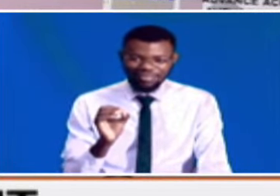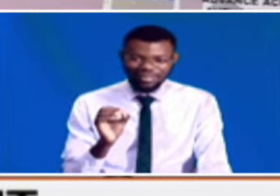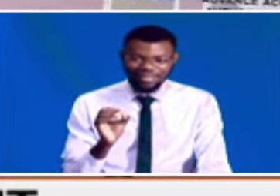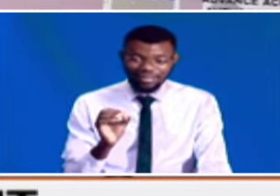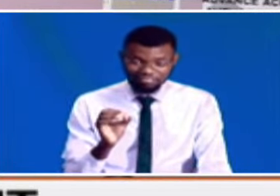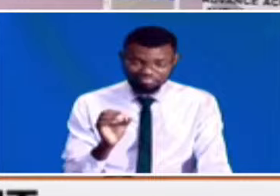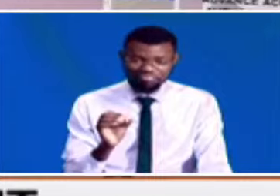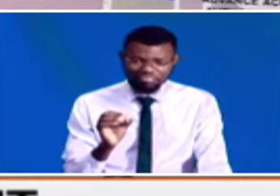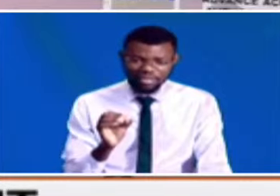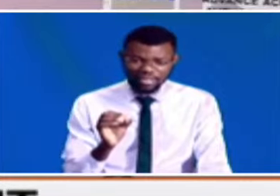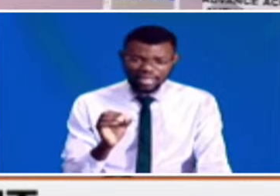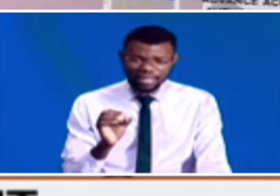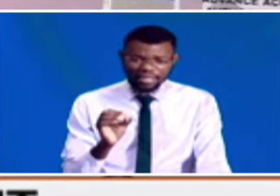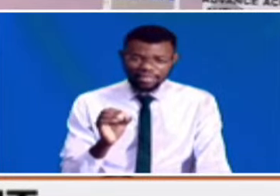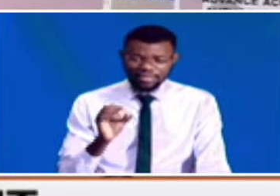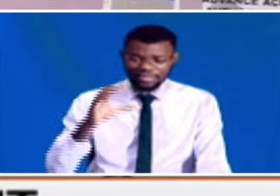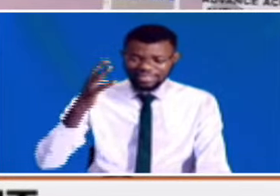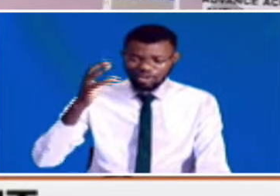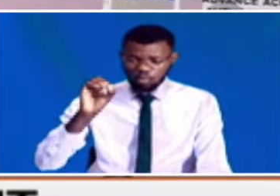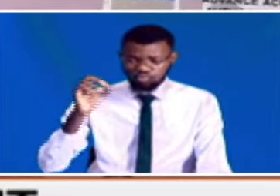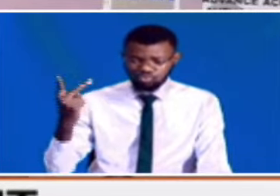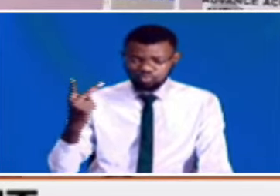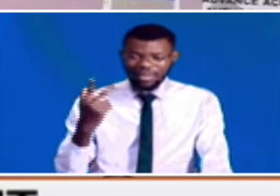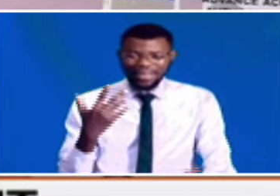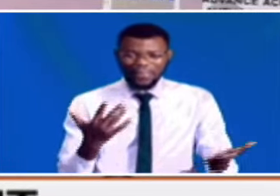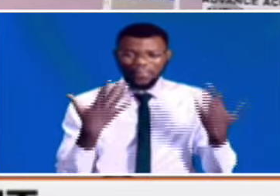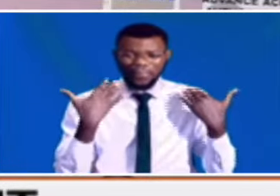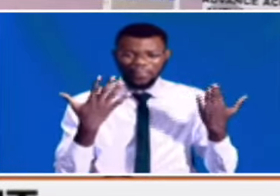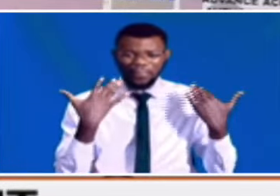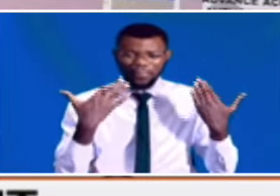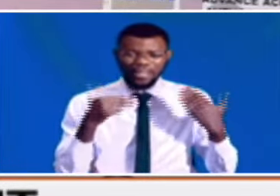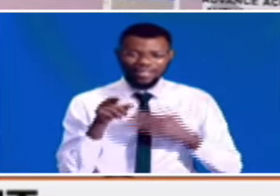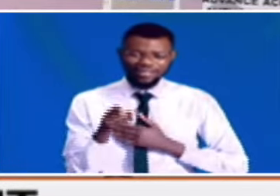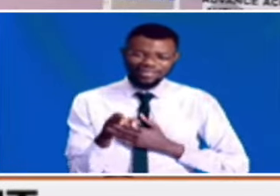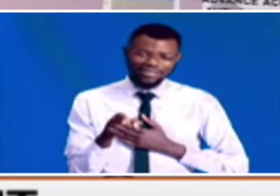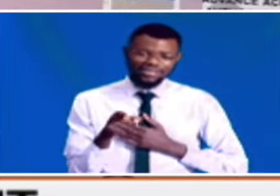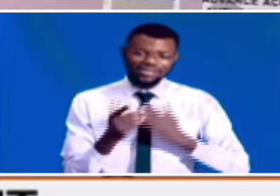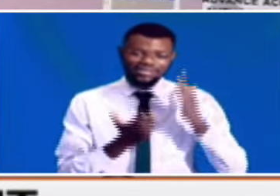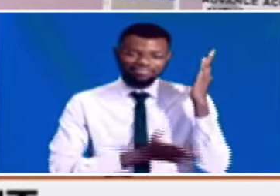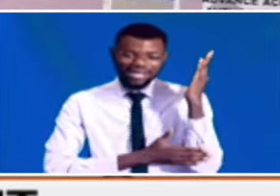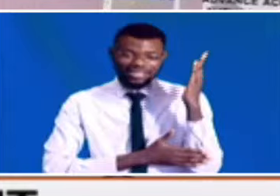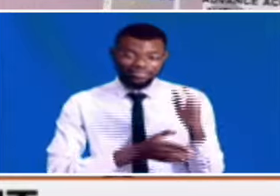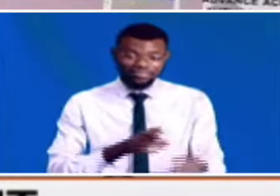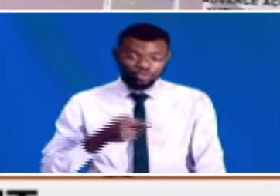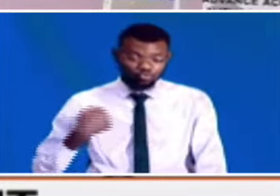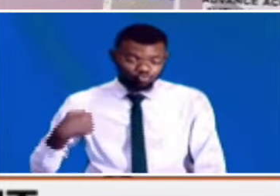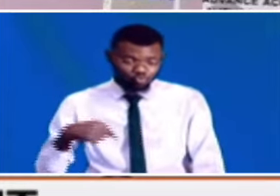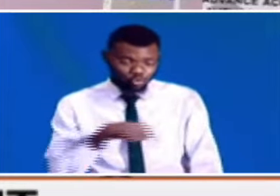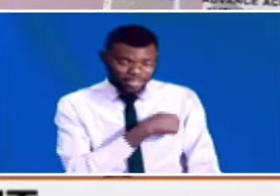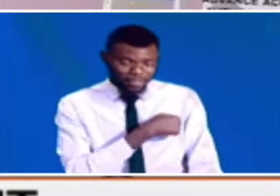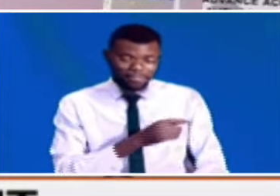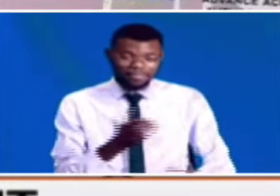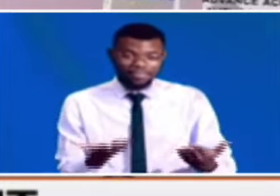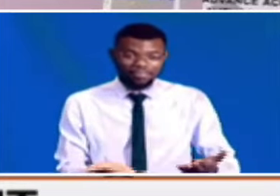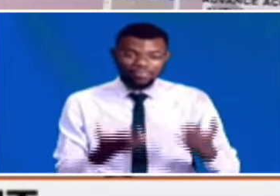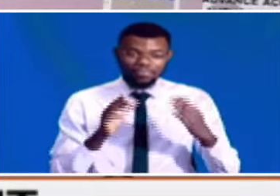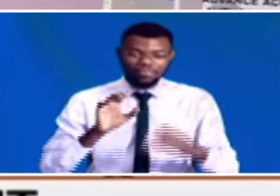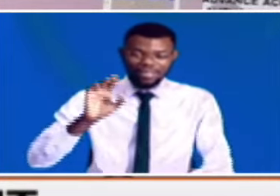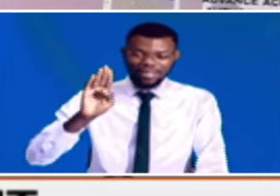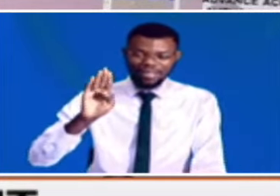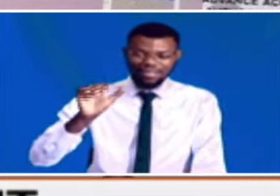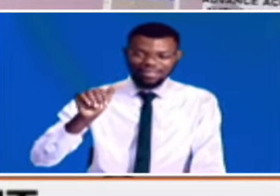than 30% CO2, carbon dioxide, than broad-leafed species. So this is something that we are also promoting. Bamboo is one of the